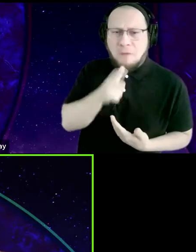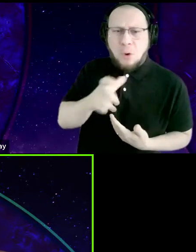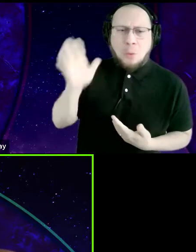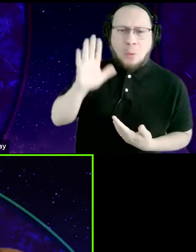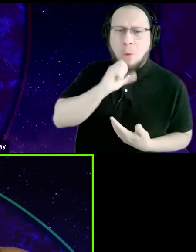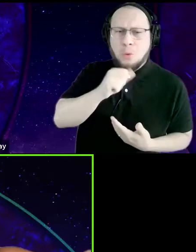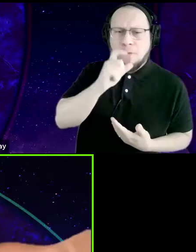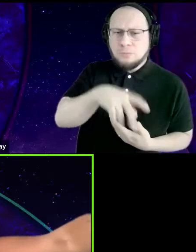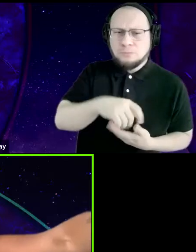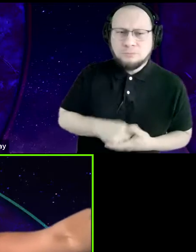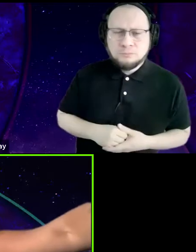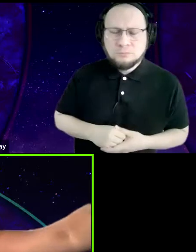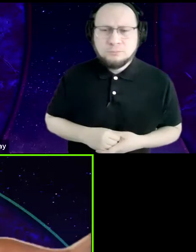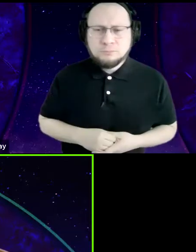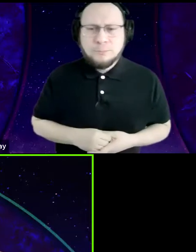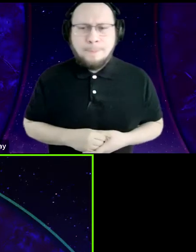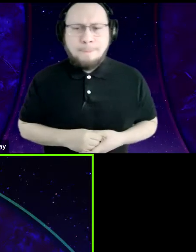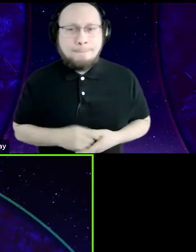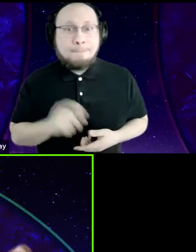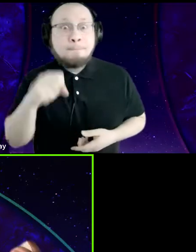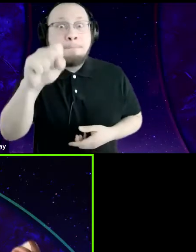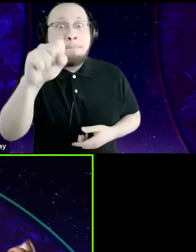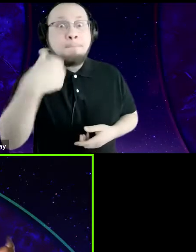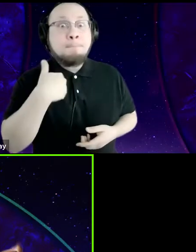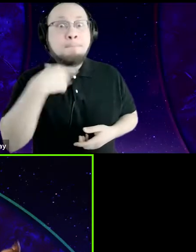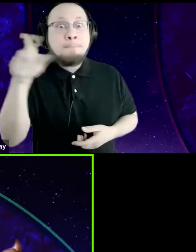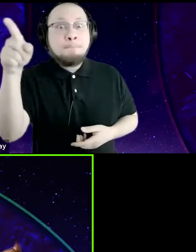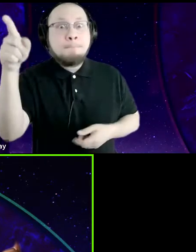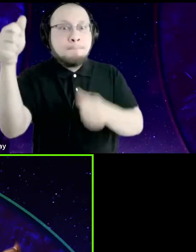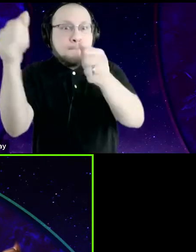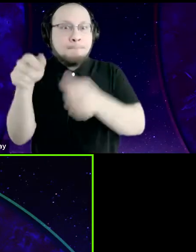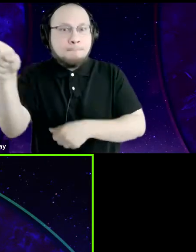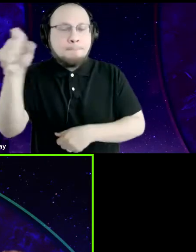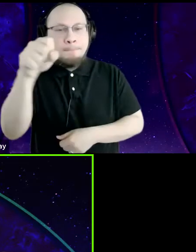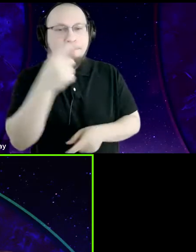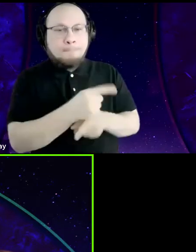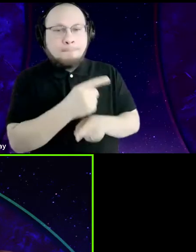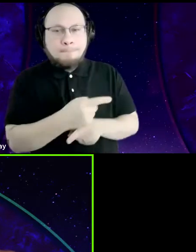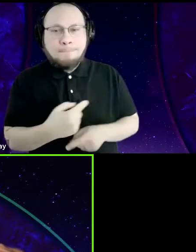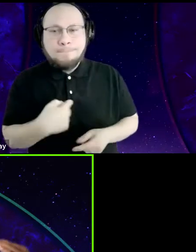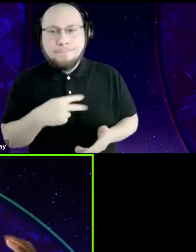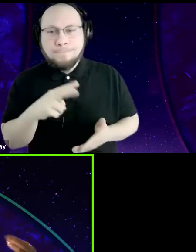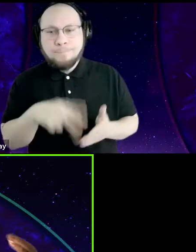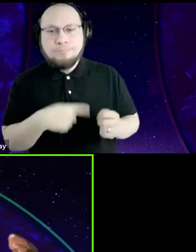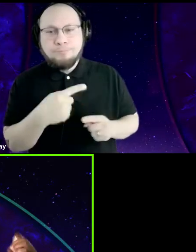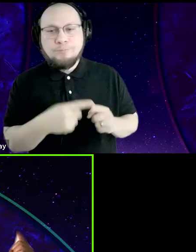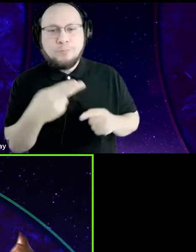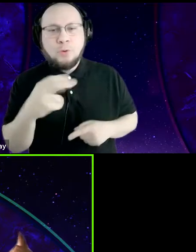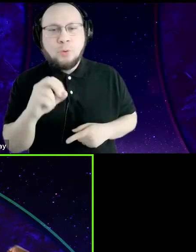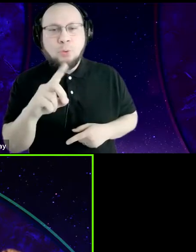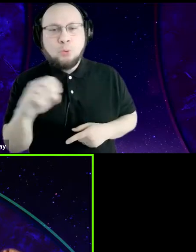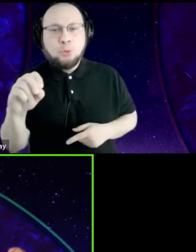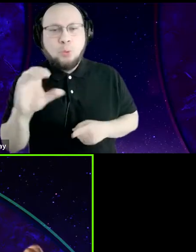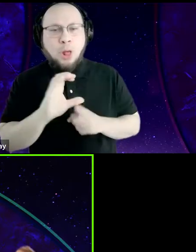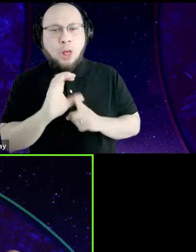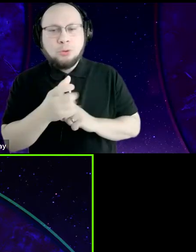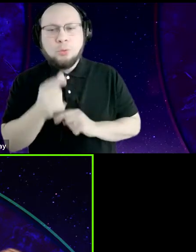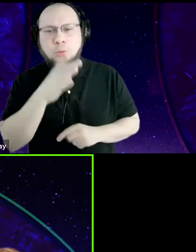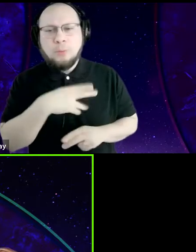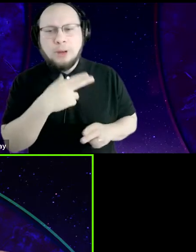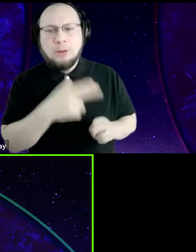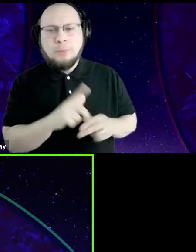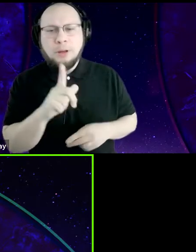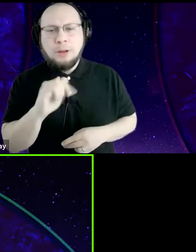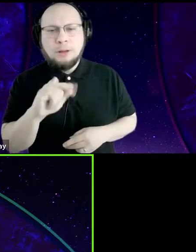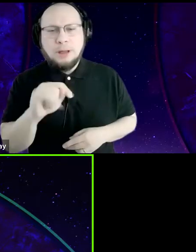just had, there's some that are right here. I've been reading a lot about hoodoo culture. And so there's a woman, her name is Lilith